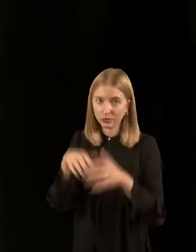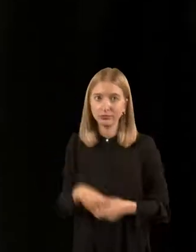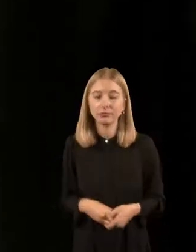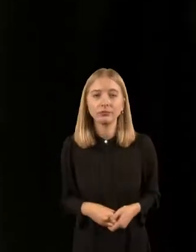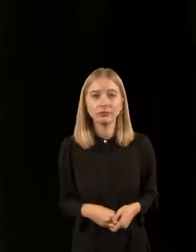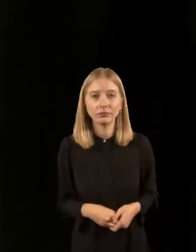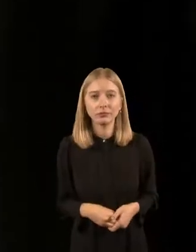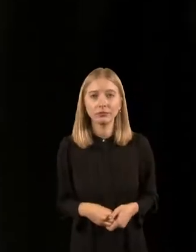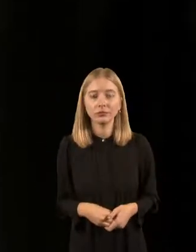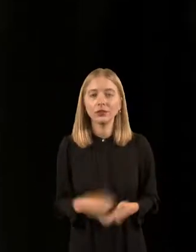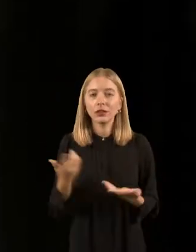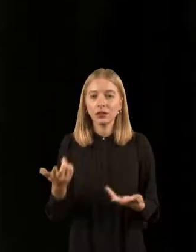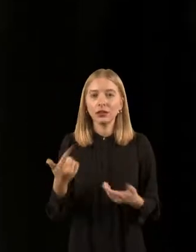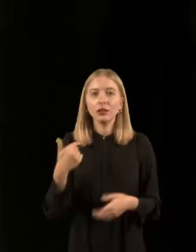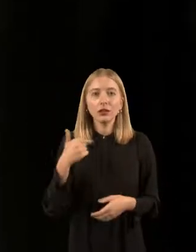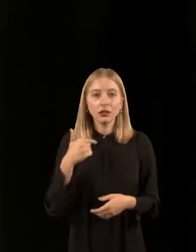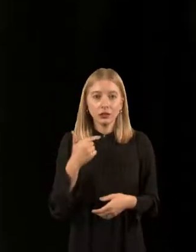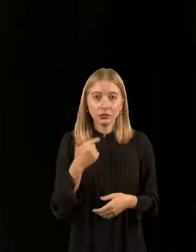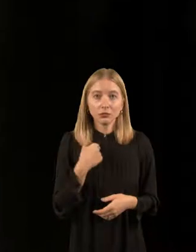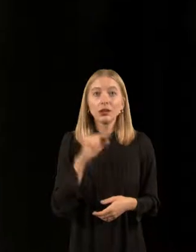to decouple